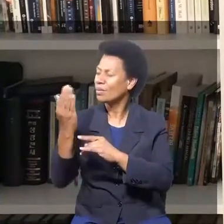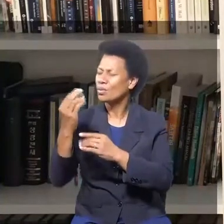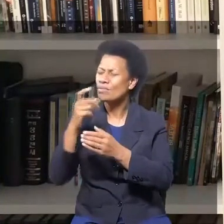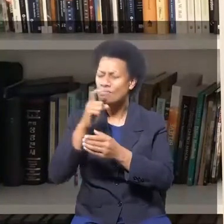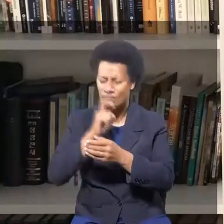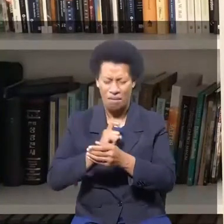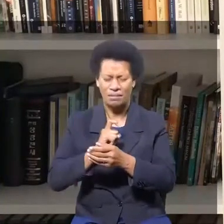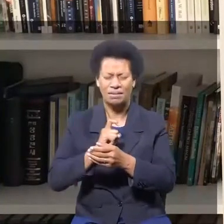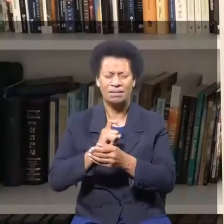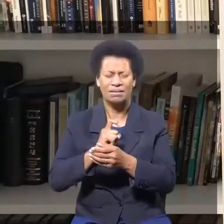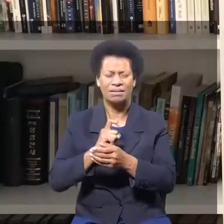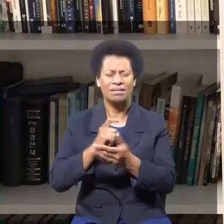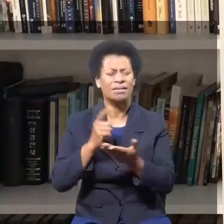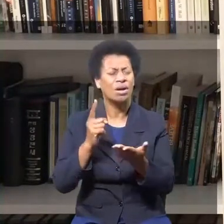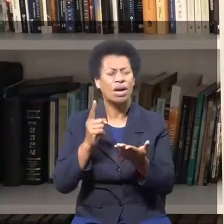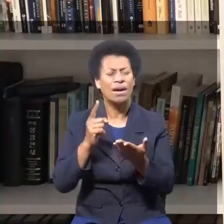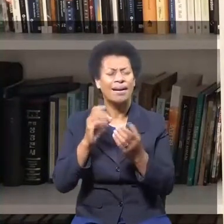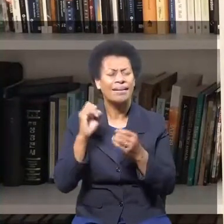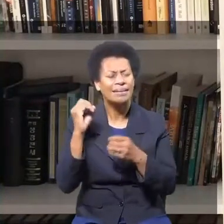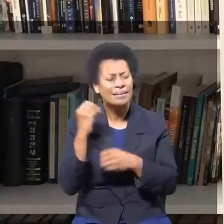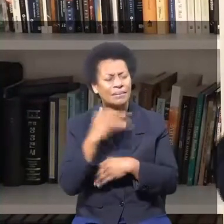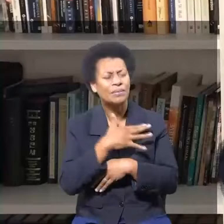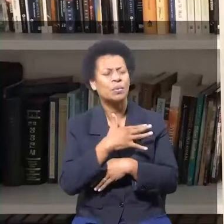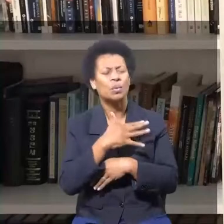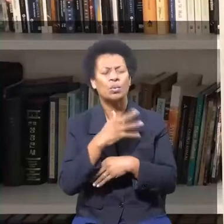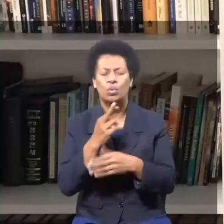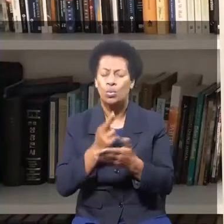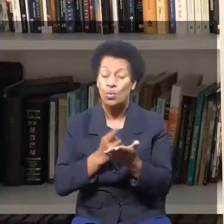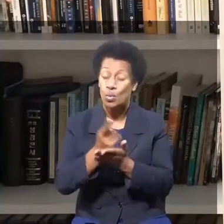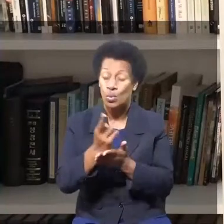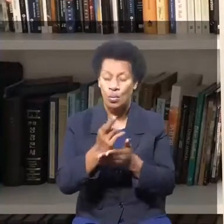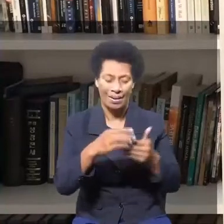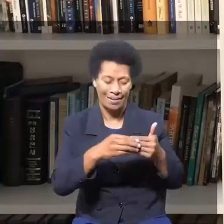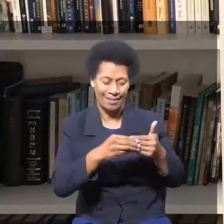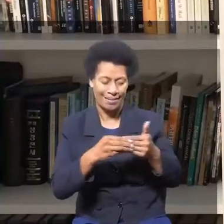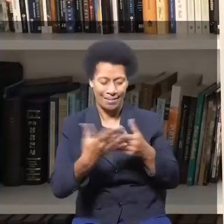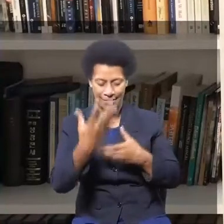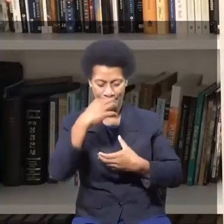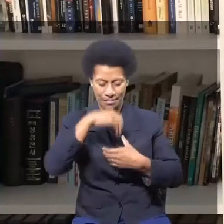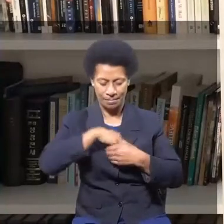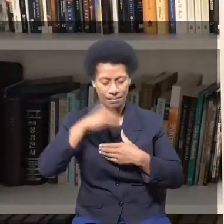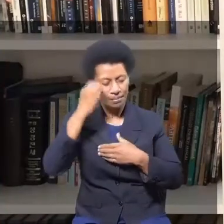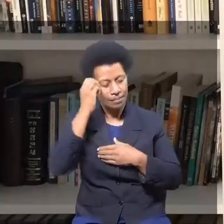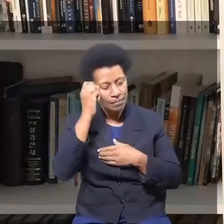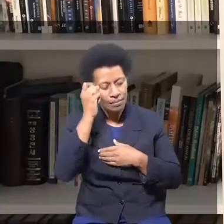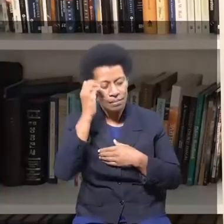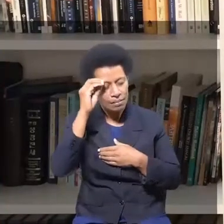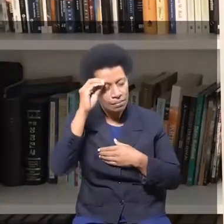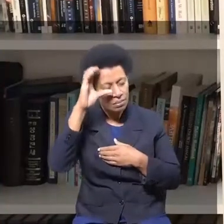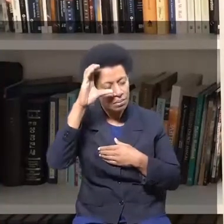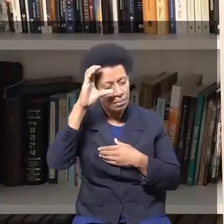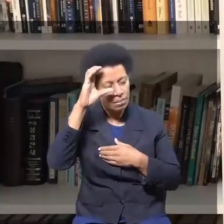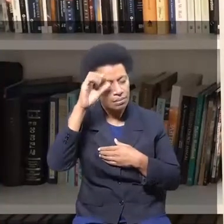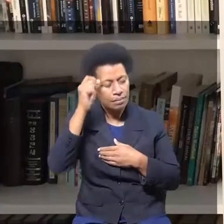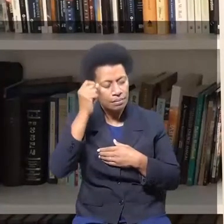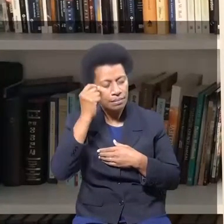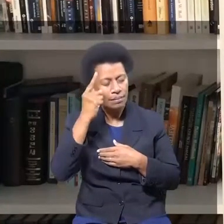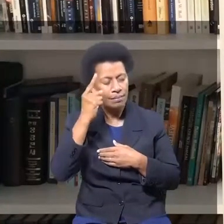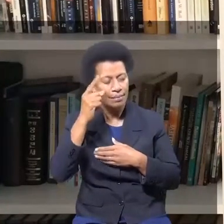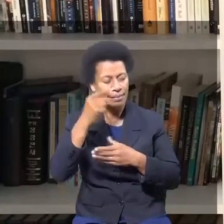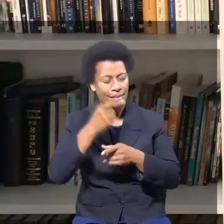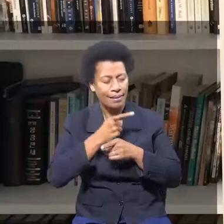you would send the Helper, the Spirit of Truth, who would guide us into all truth. And that's what I want to pray for right